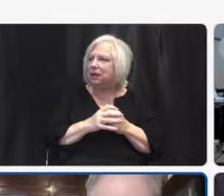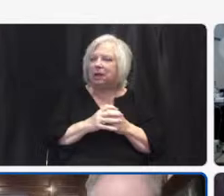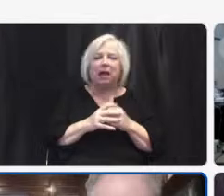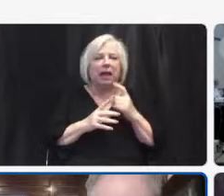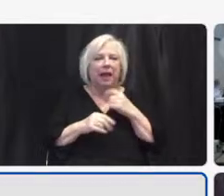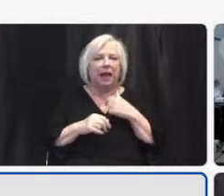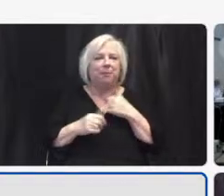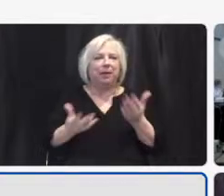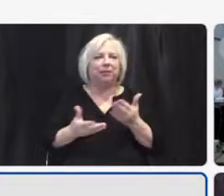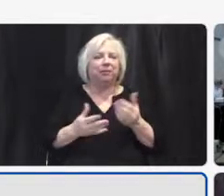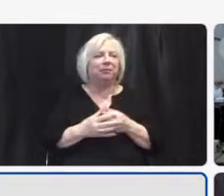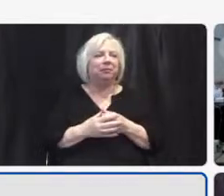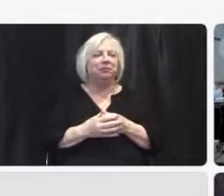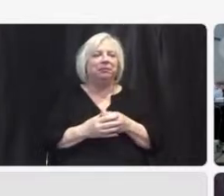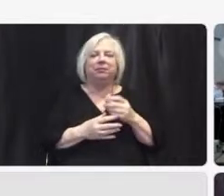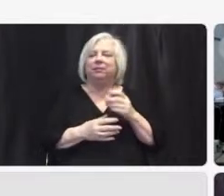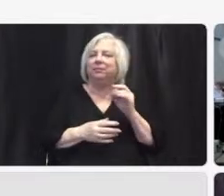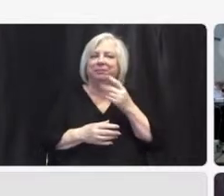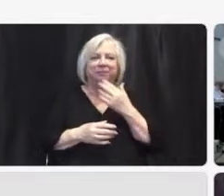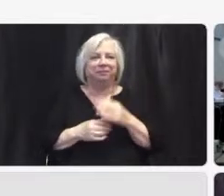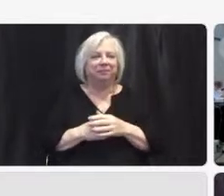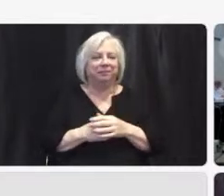here. Thank you.